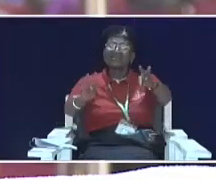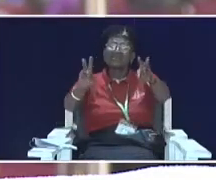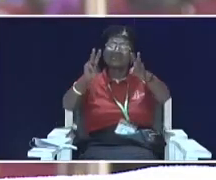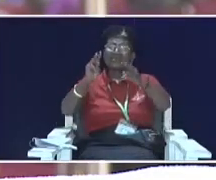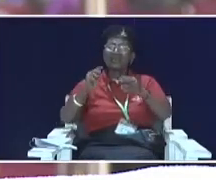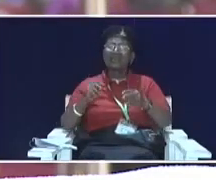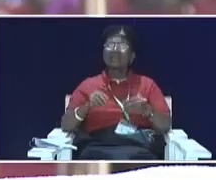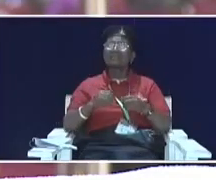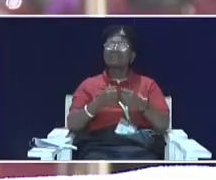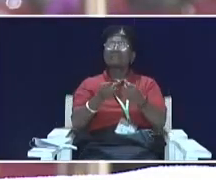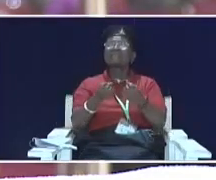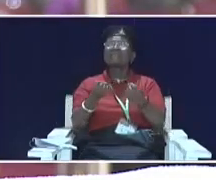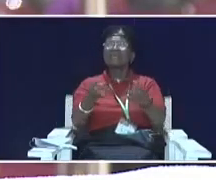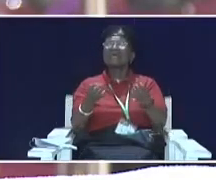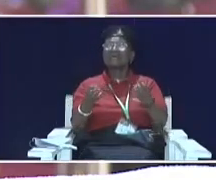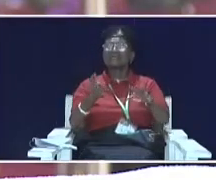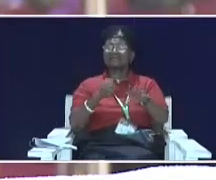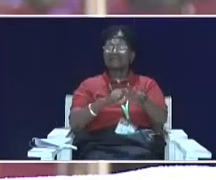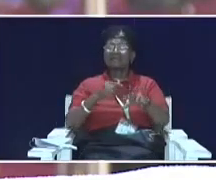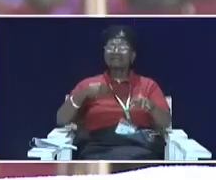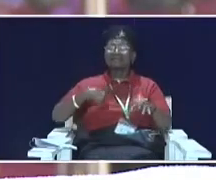So many a times we pray,